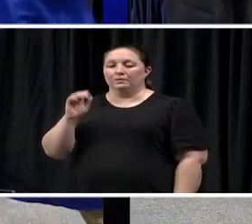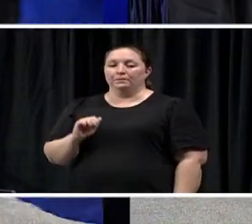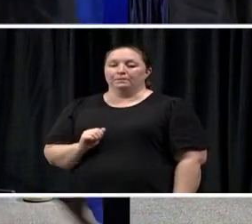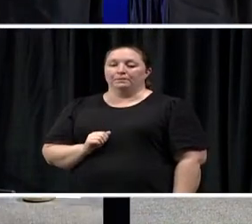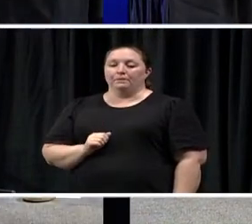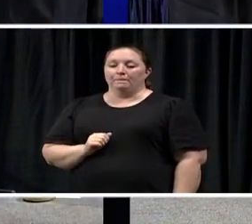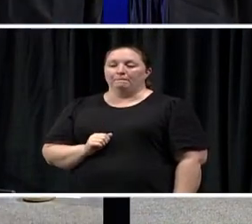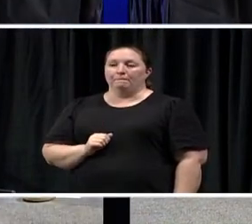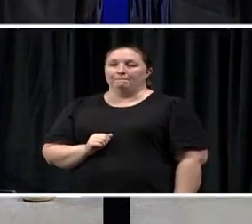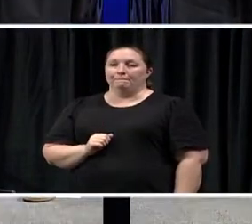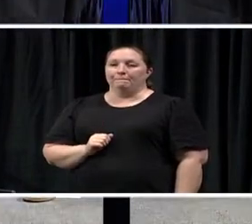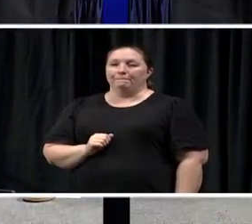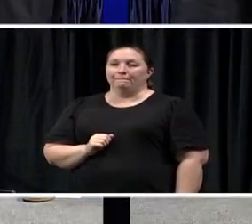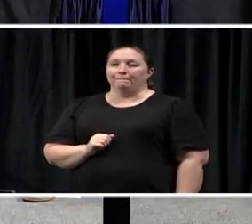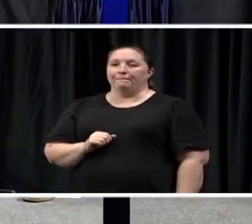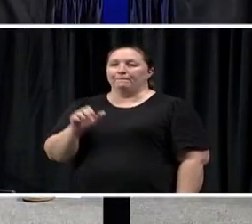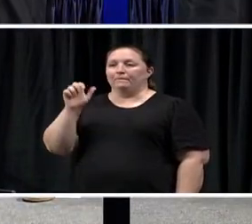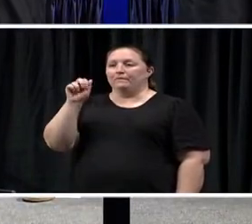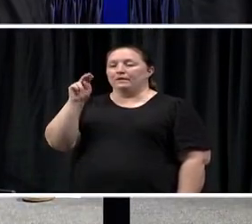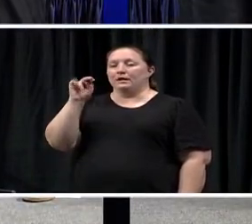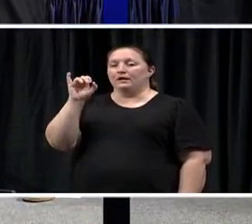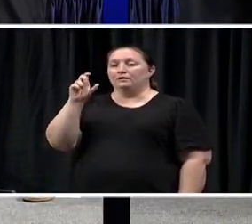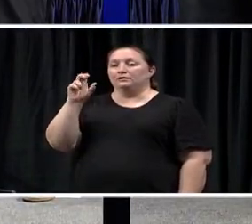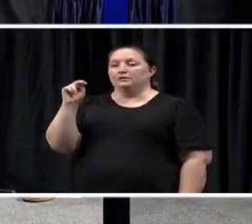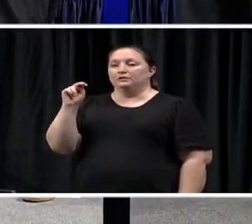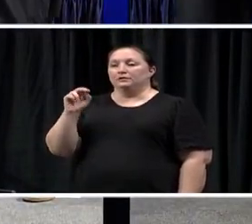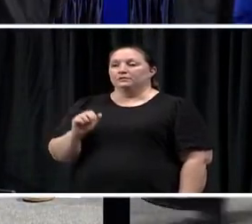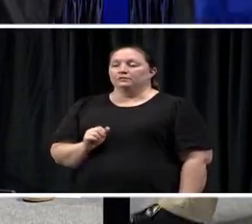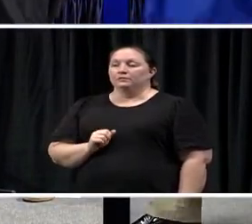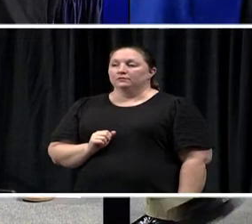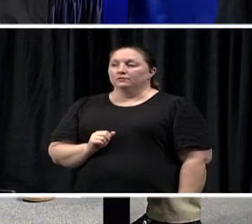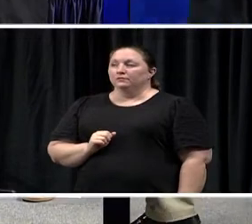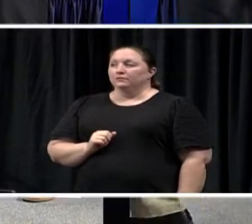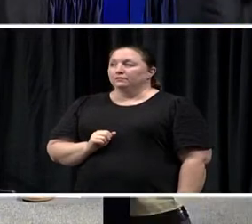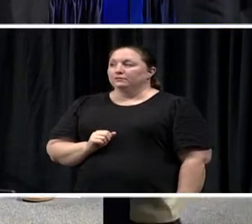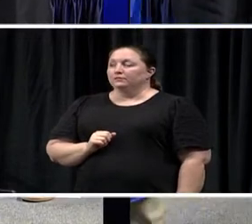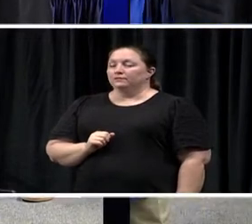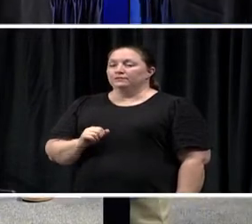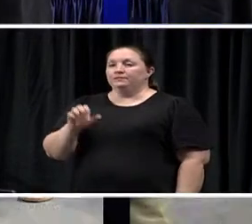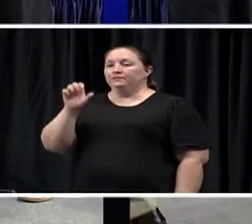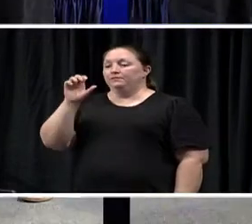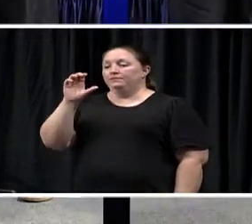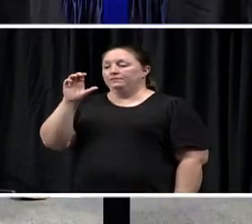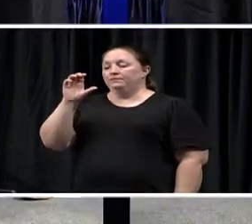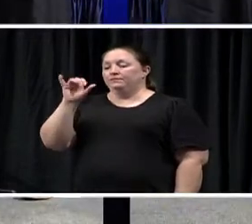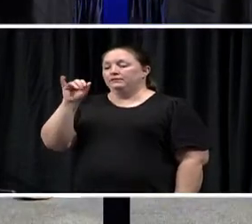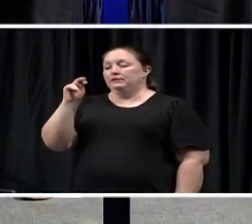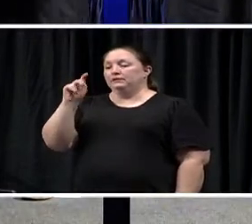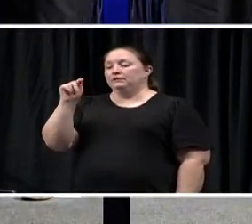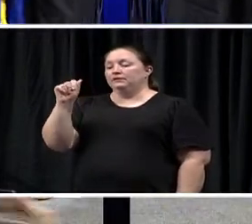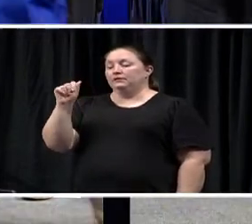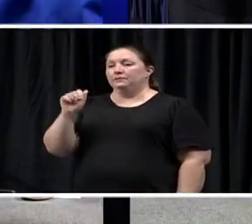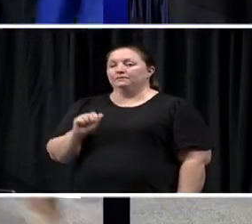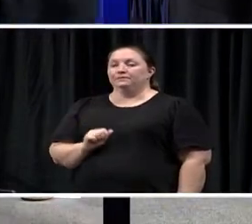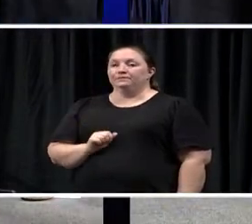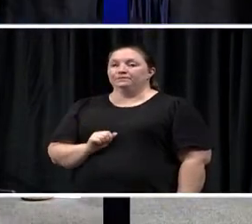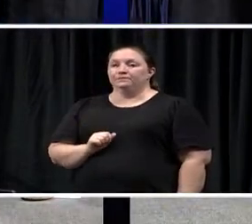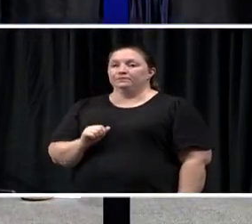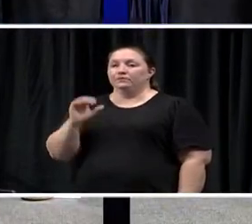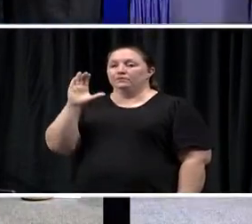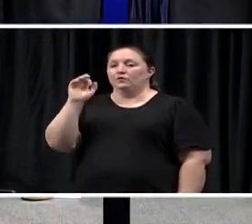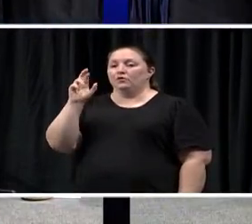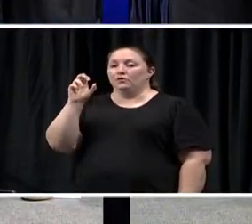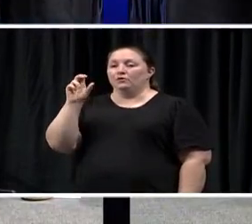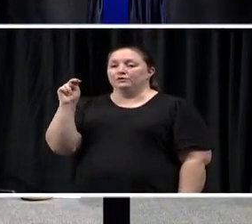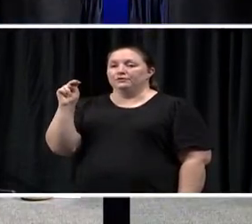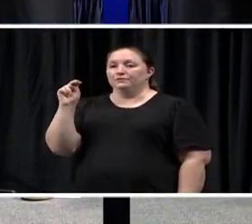Childress. Aniston Nicole Champa. Cinta Maria Sinu. Carson